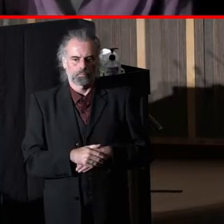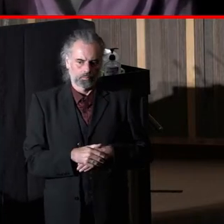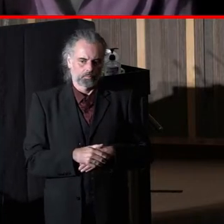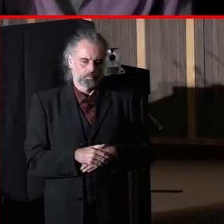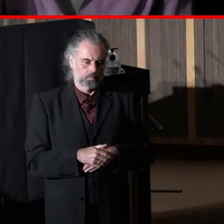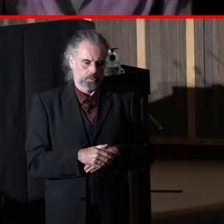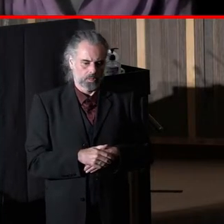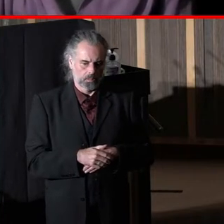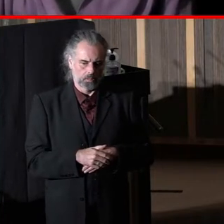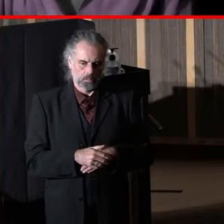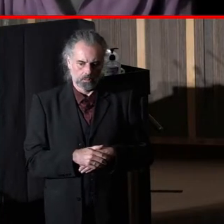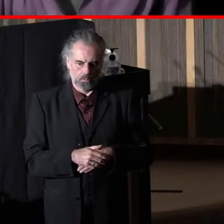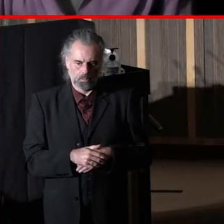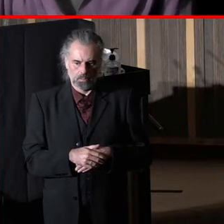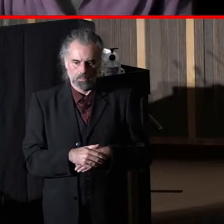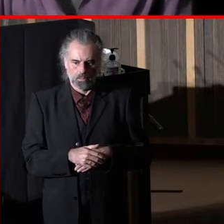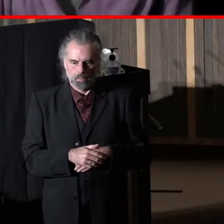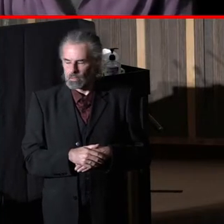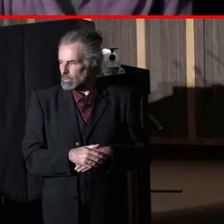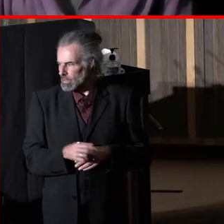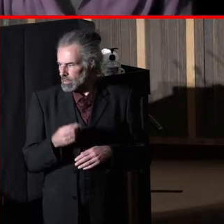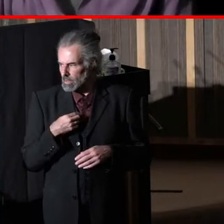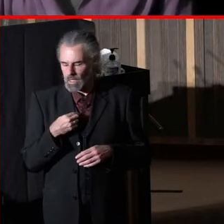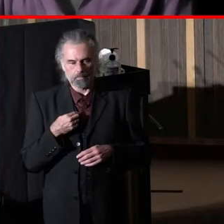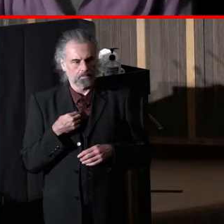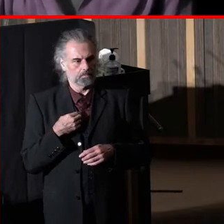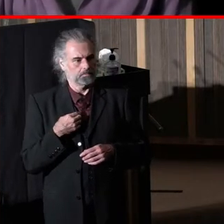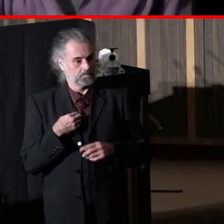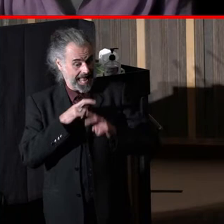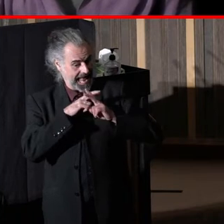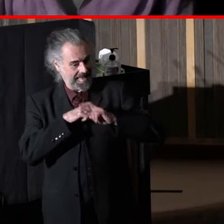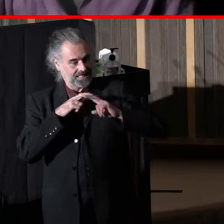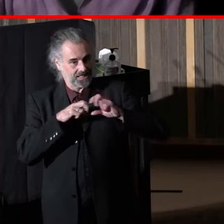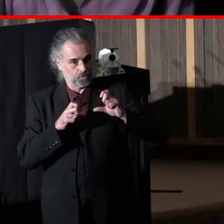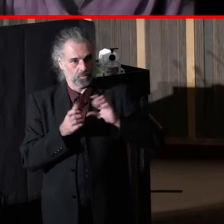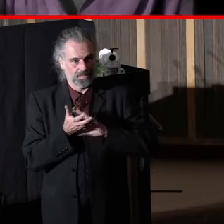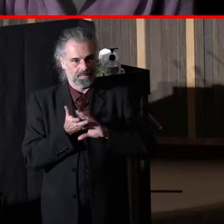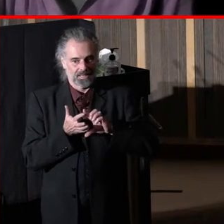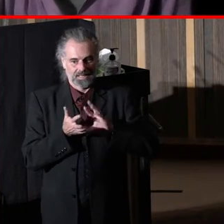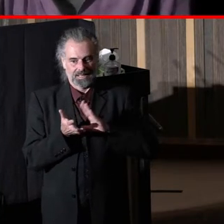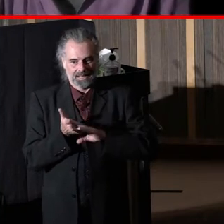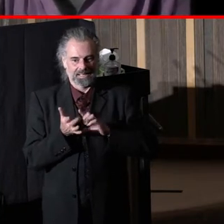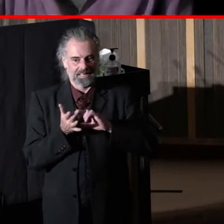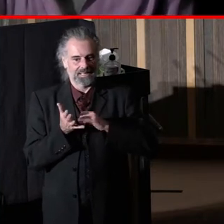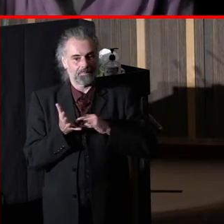So, I mean, I am a chemist, I am an analytical chemist. I can totally say that, it's fine.